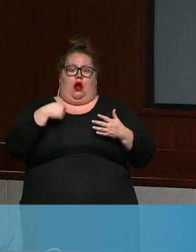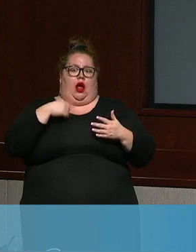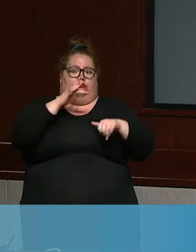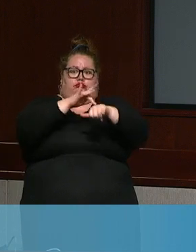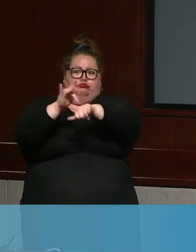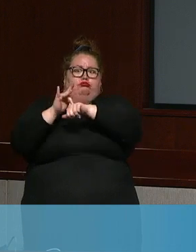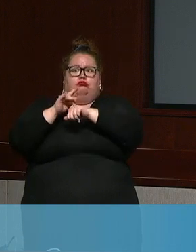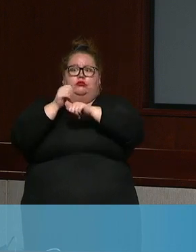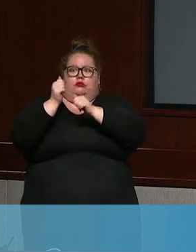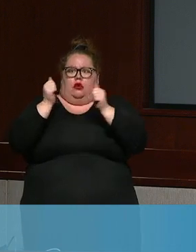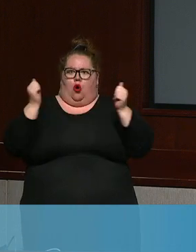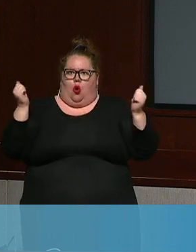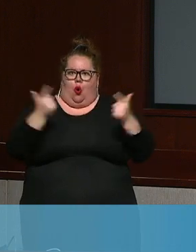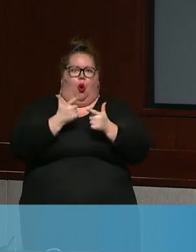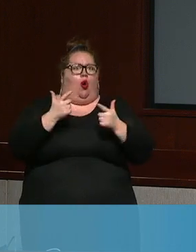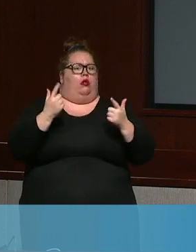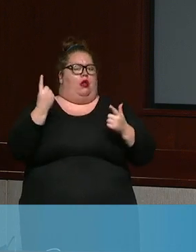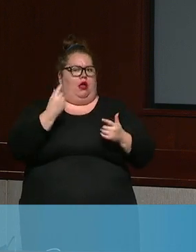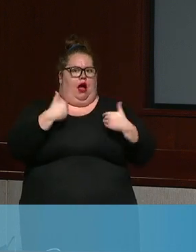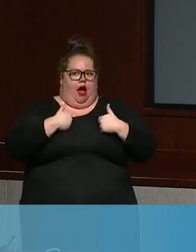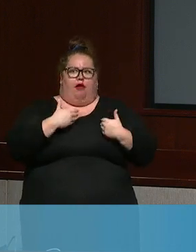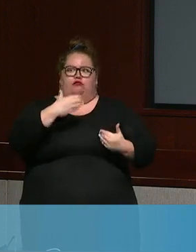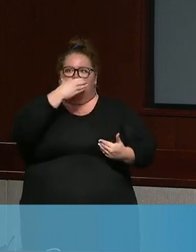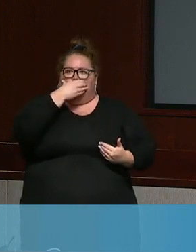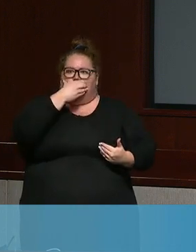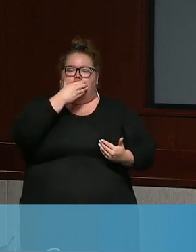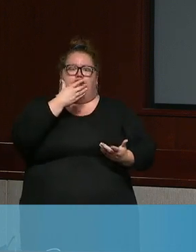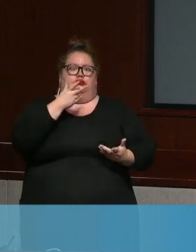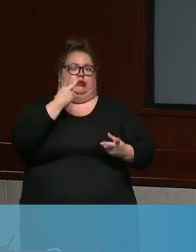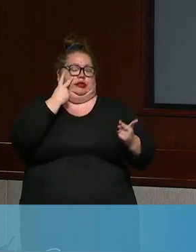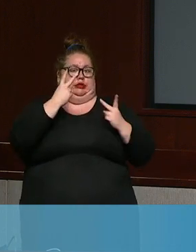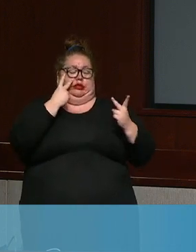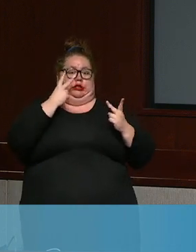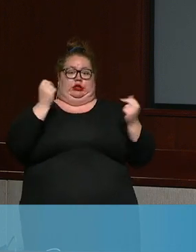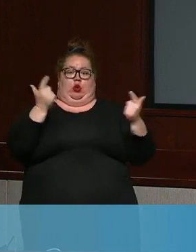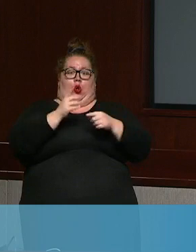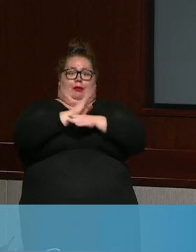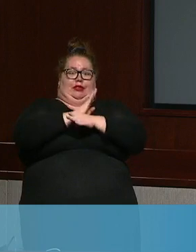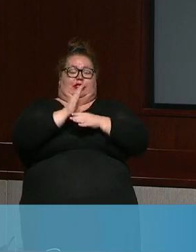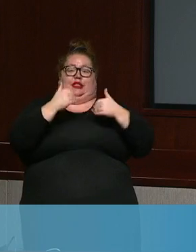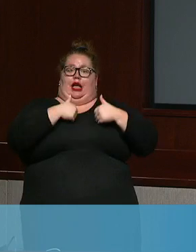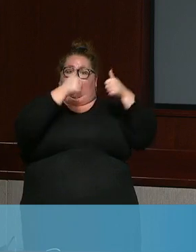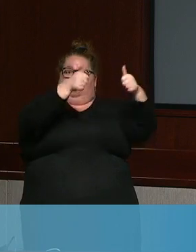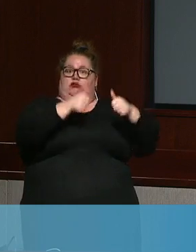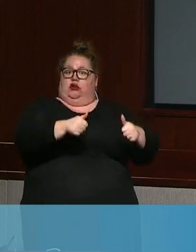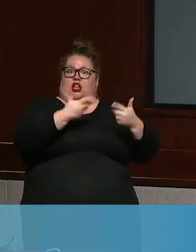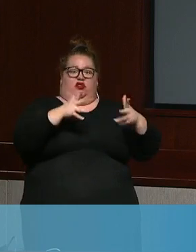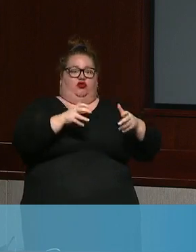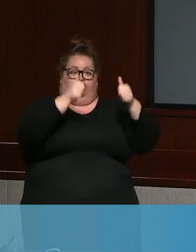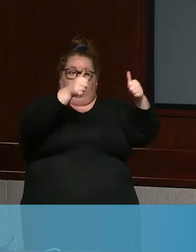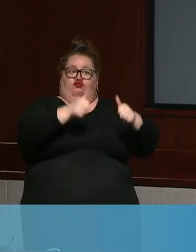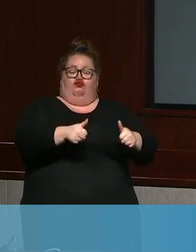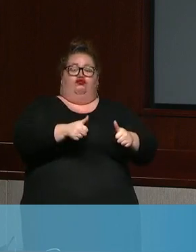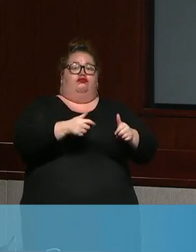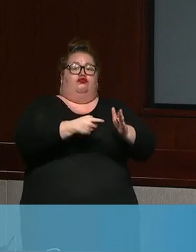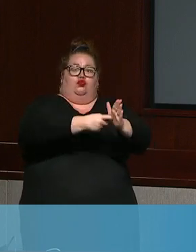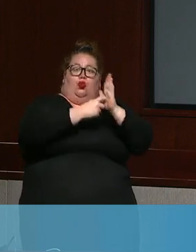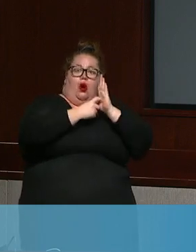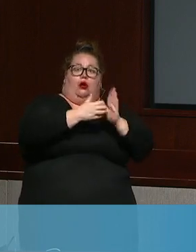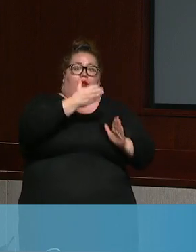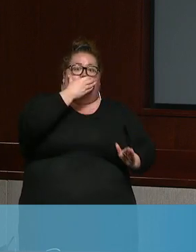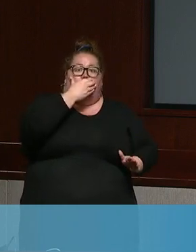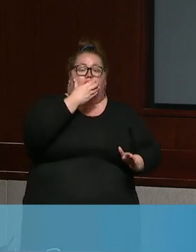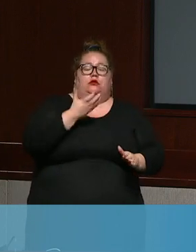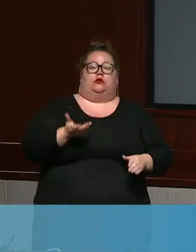Everybody. Everywhere, virtually every business that I go to has signage on their door, and I thank you for that, asking